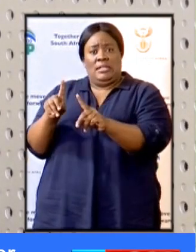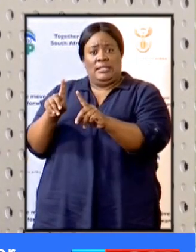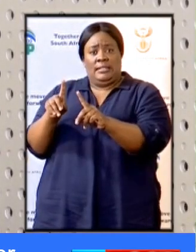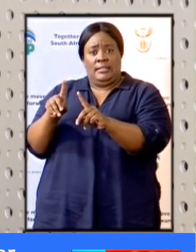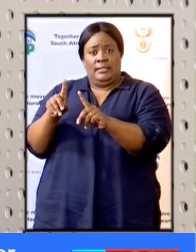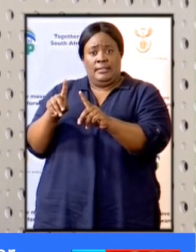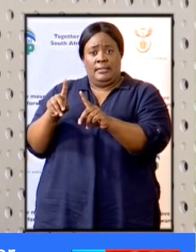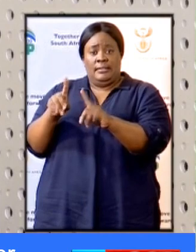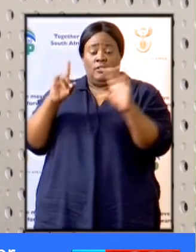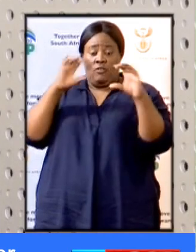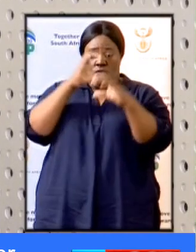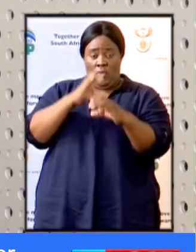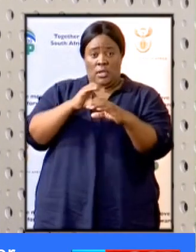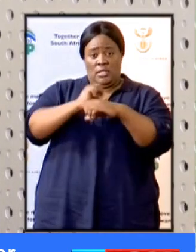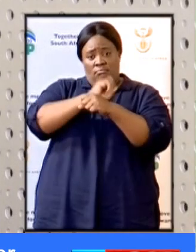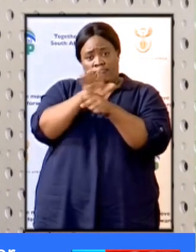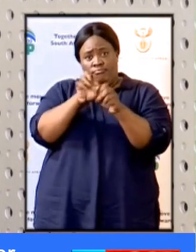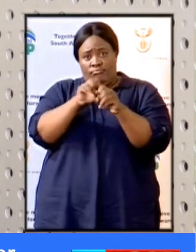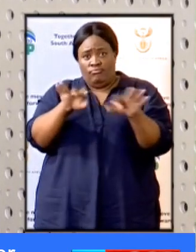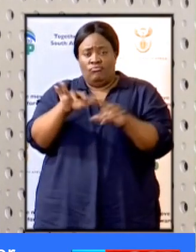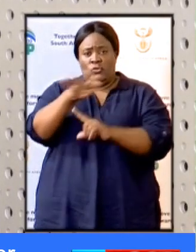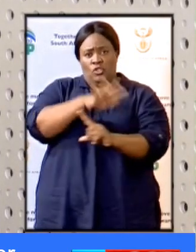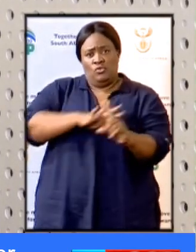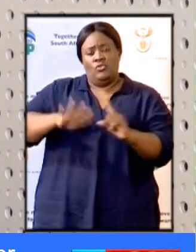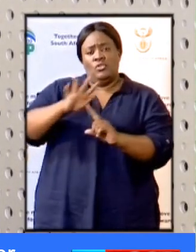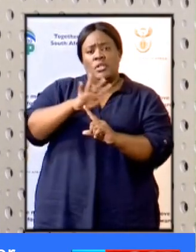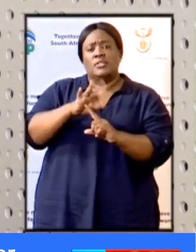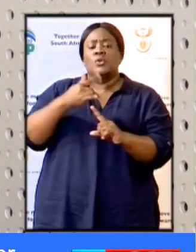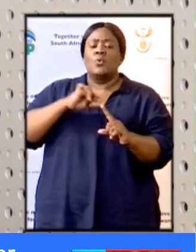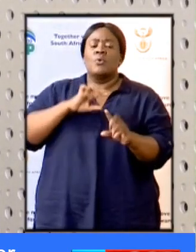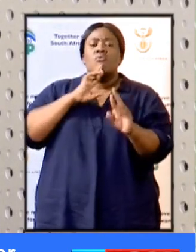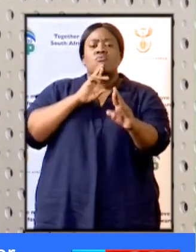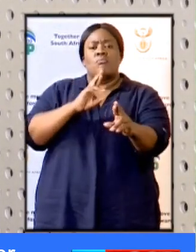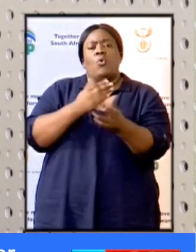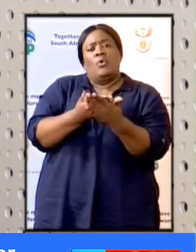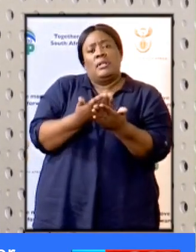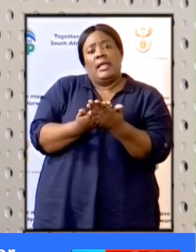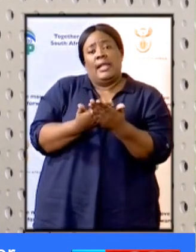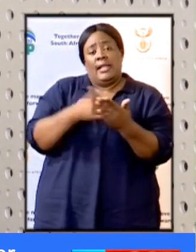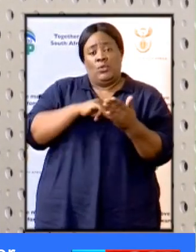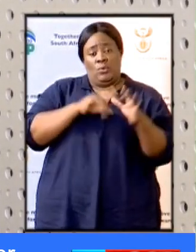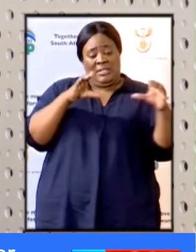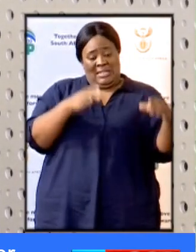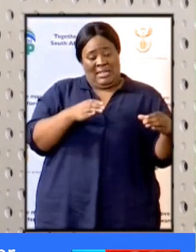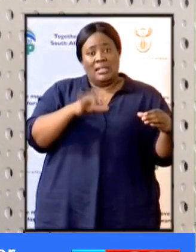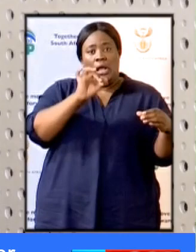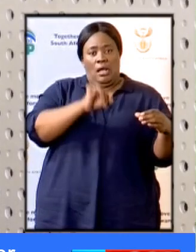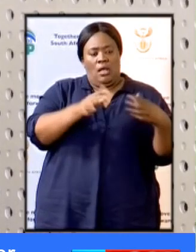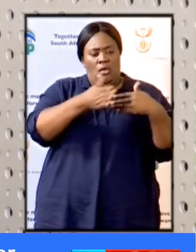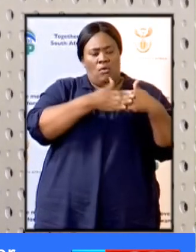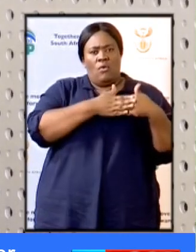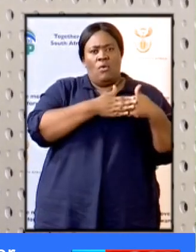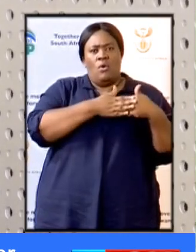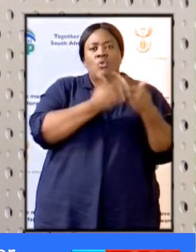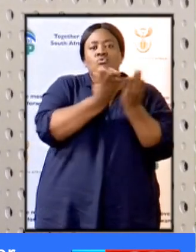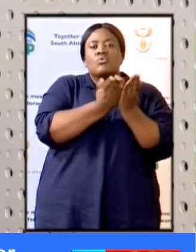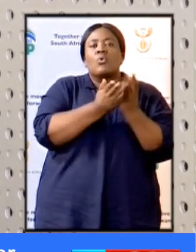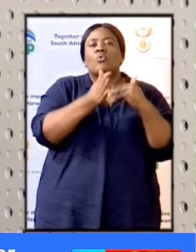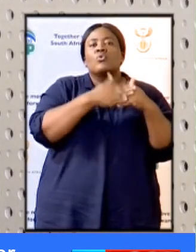COVID-19. And we can report that as a sector, since we closed schools on the 26th of